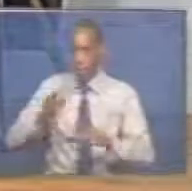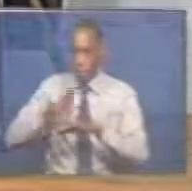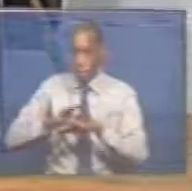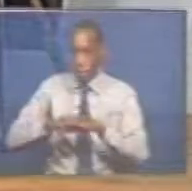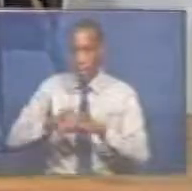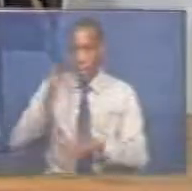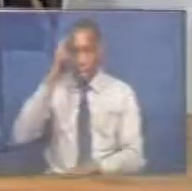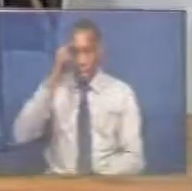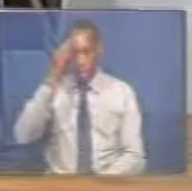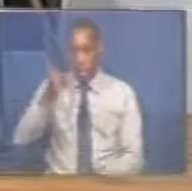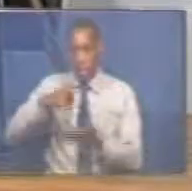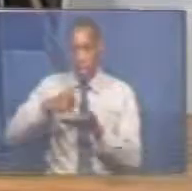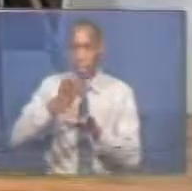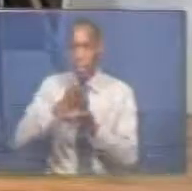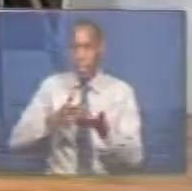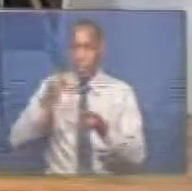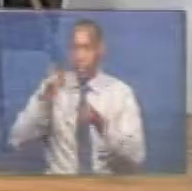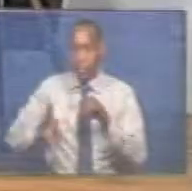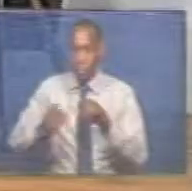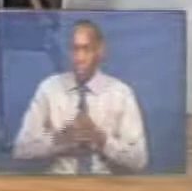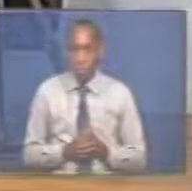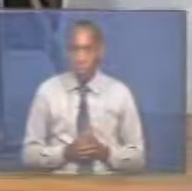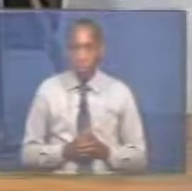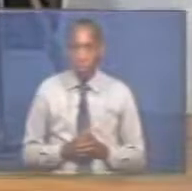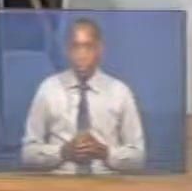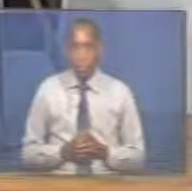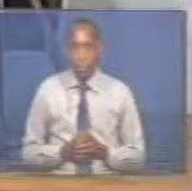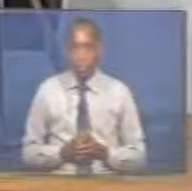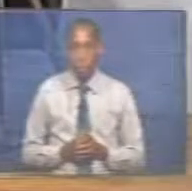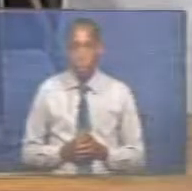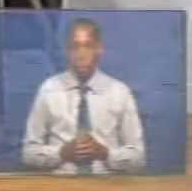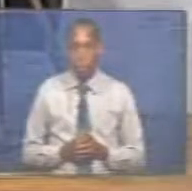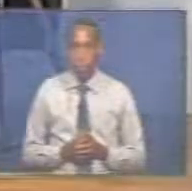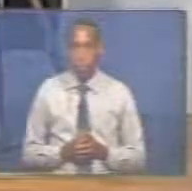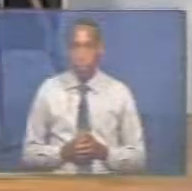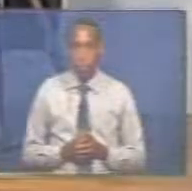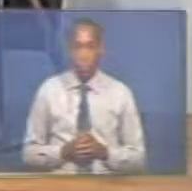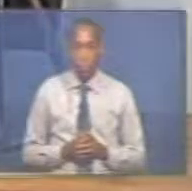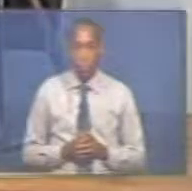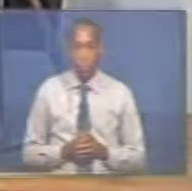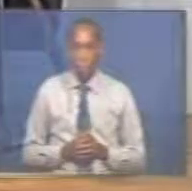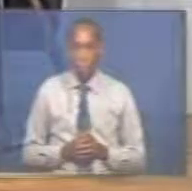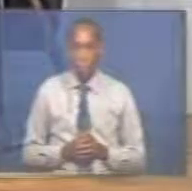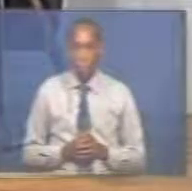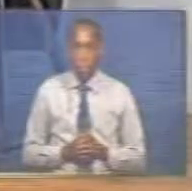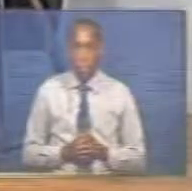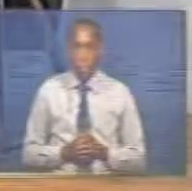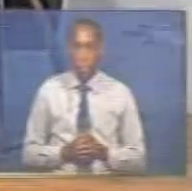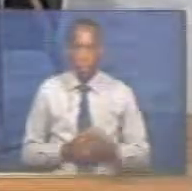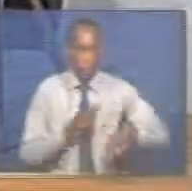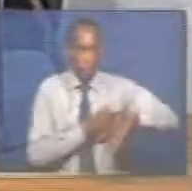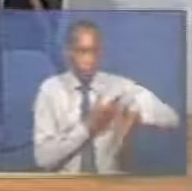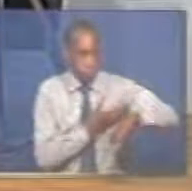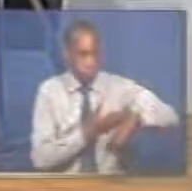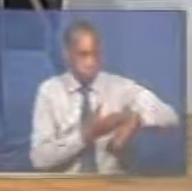the semi-finals. I actually wish. That's why we differ then. Okay, and sadly we are out of time,